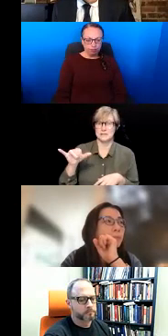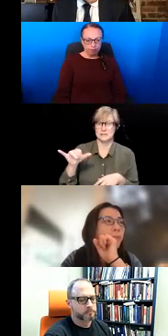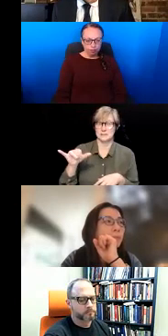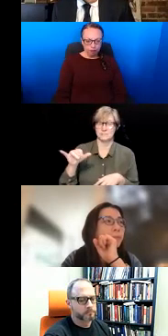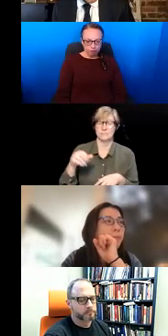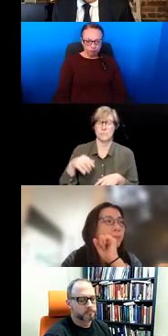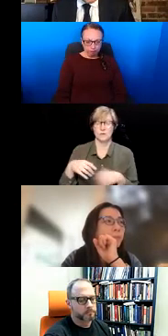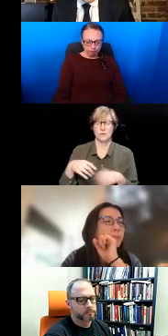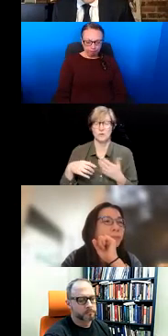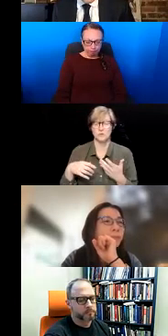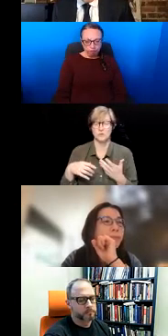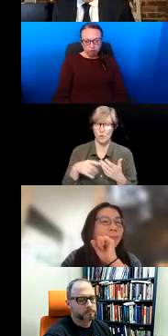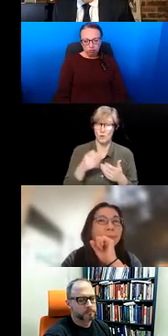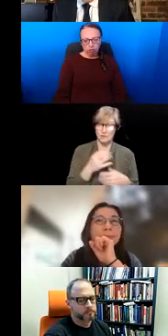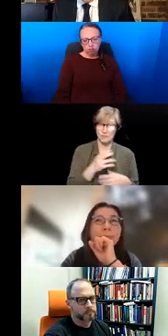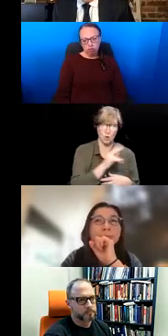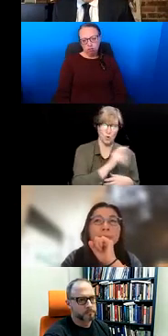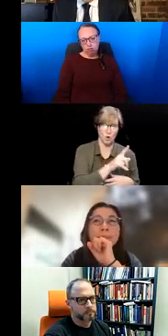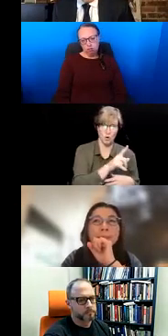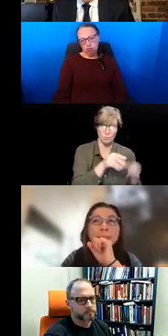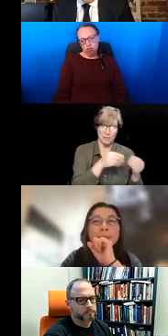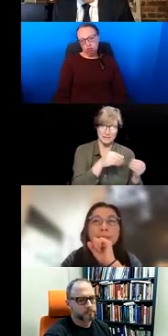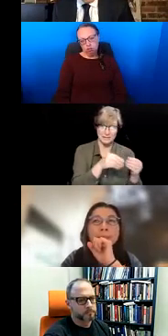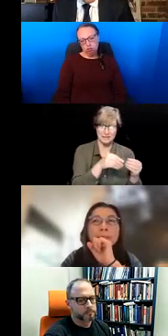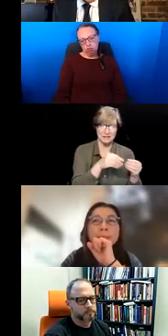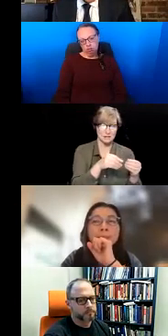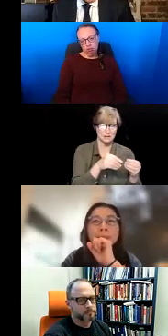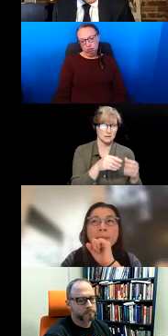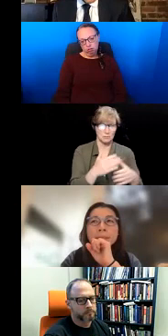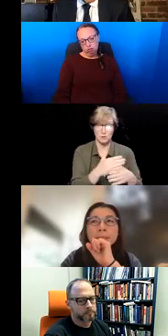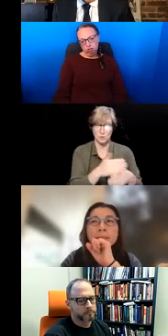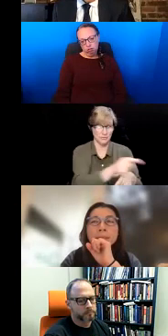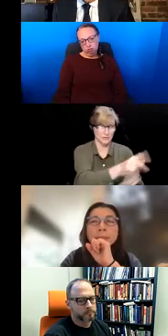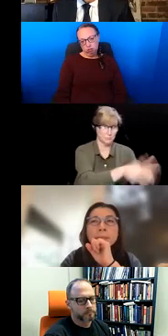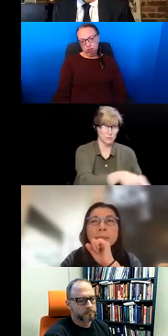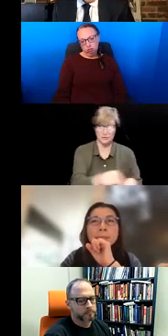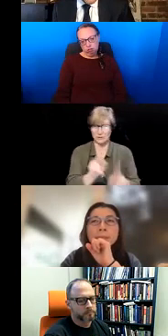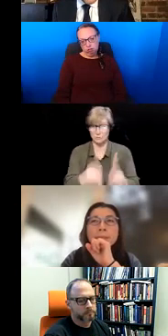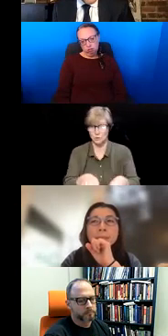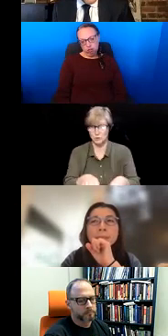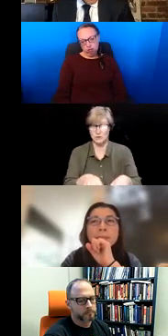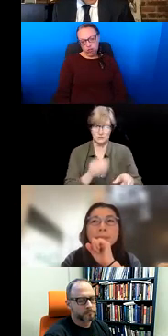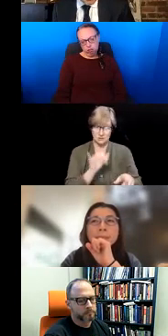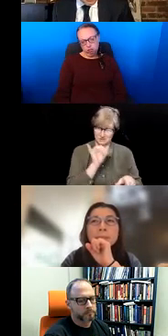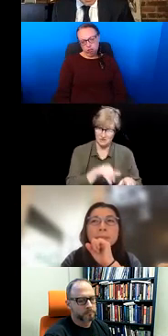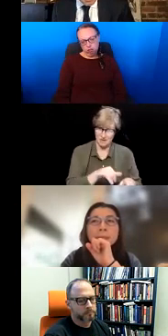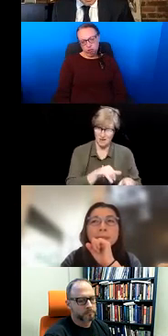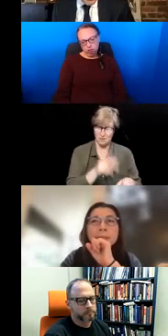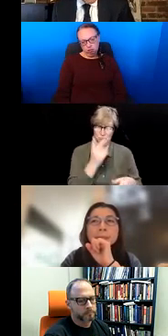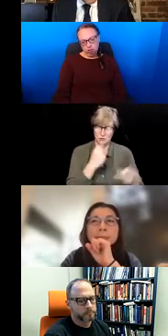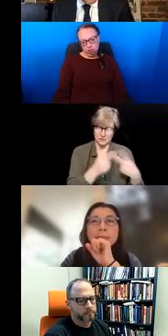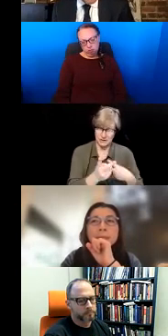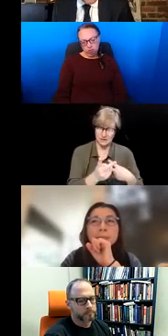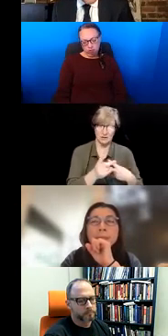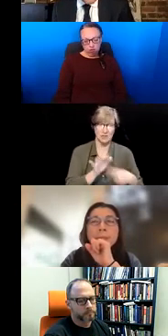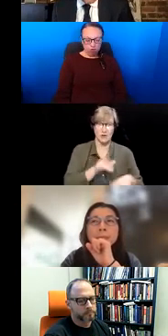differences in cortical plasticity between subjects, between patients, predicts their response to neuromodulation,